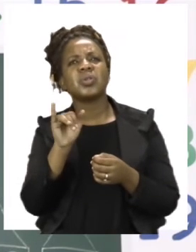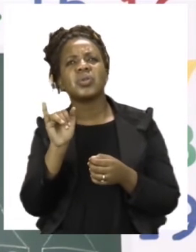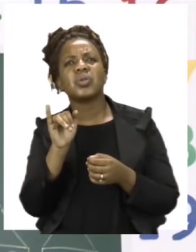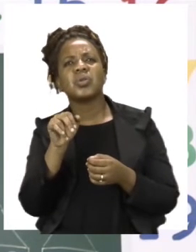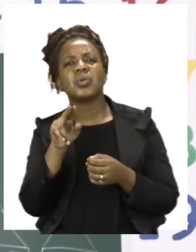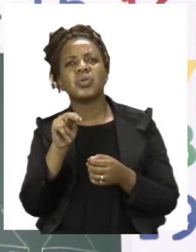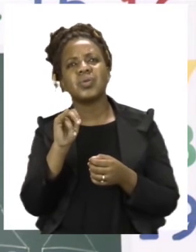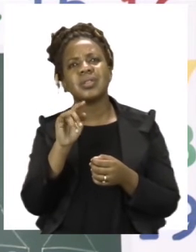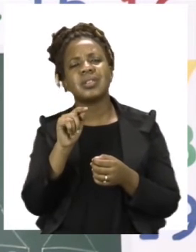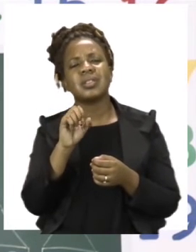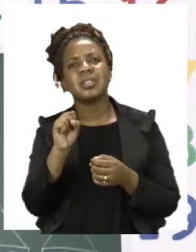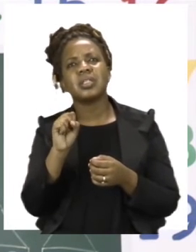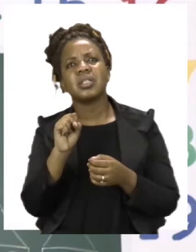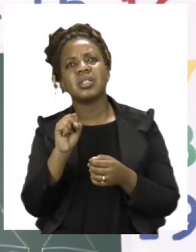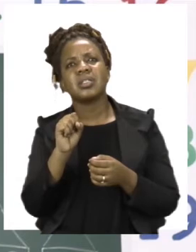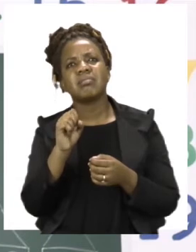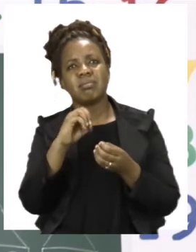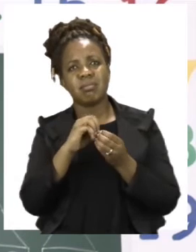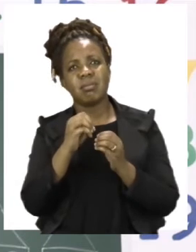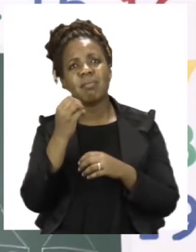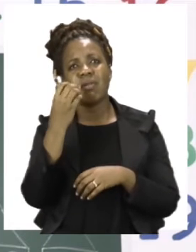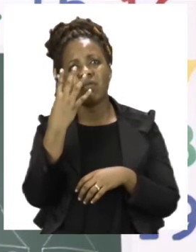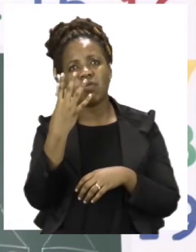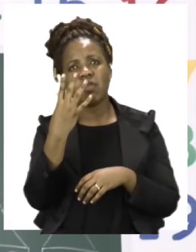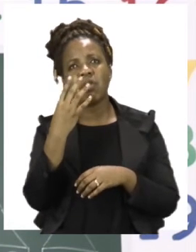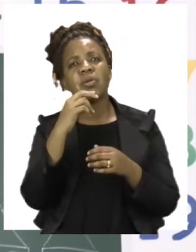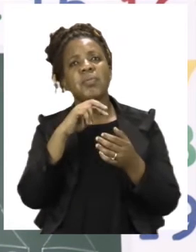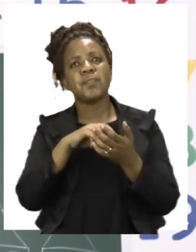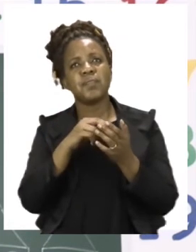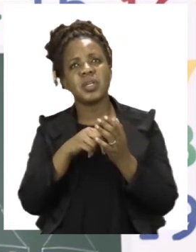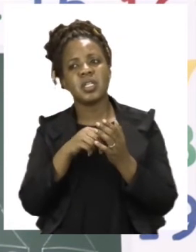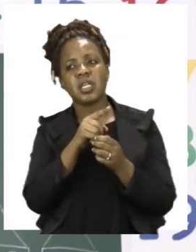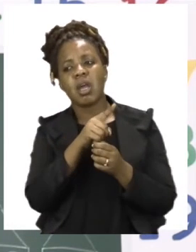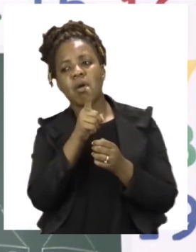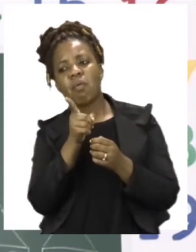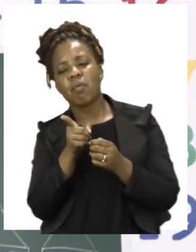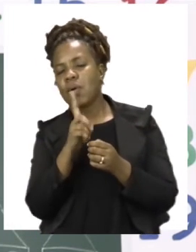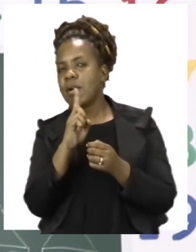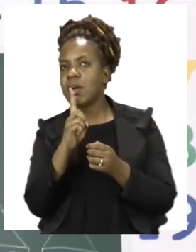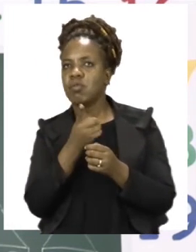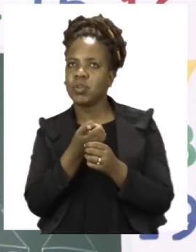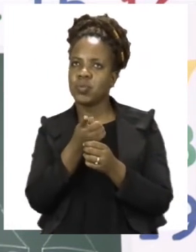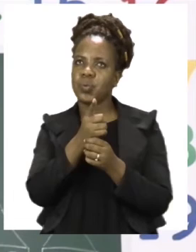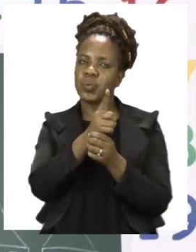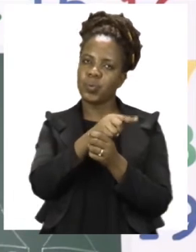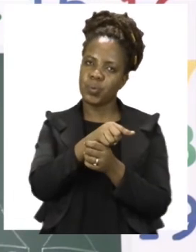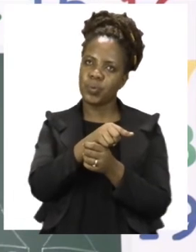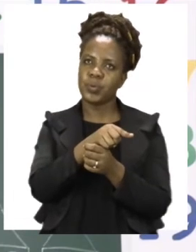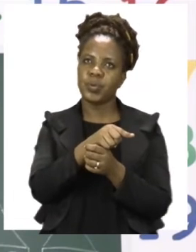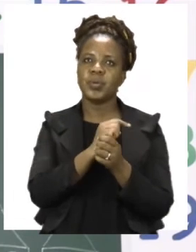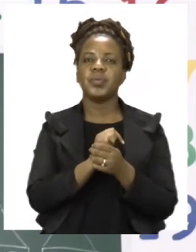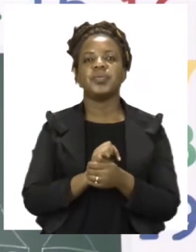4, which means that instead of going forward to 50, our answer is going to